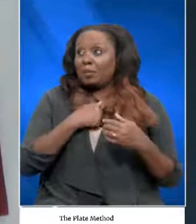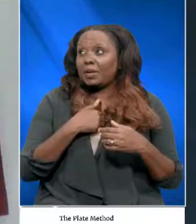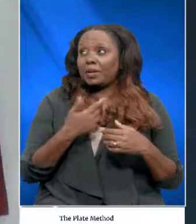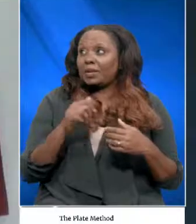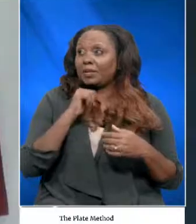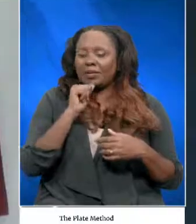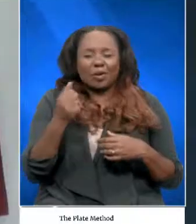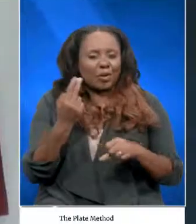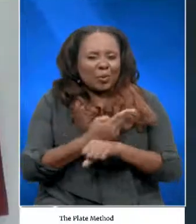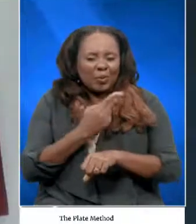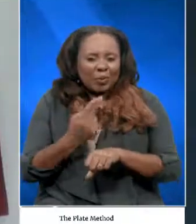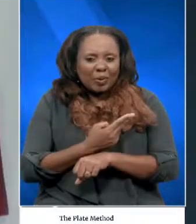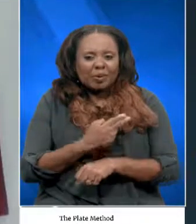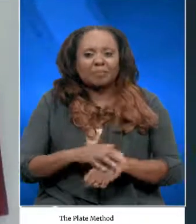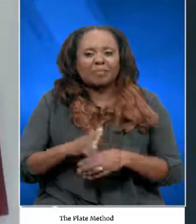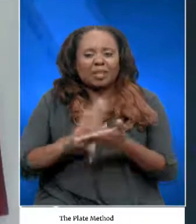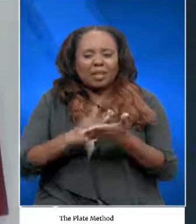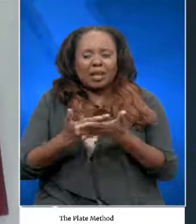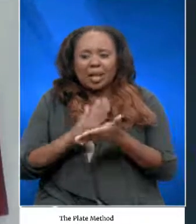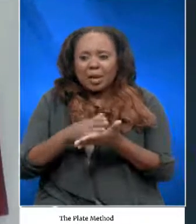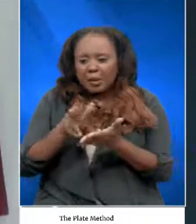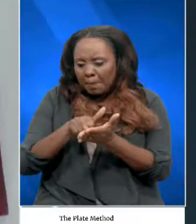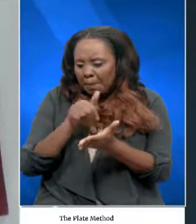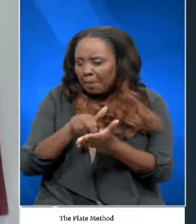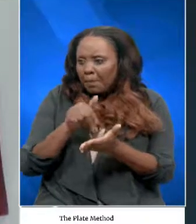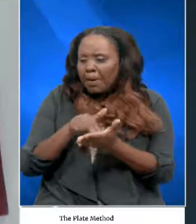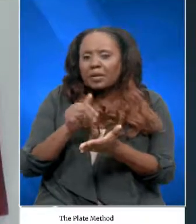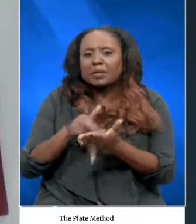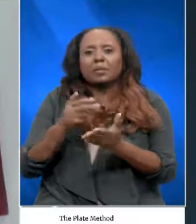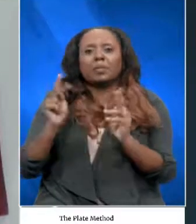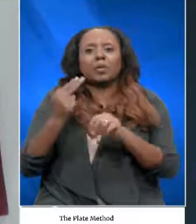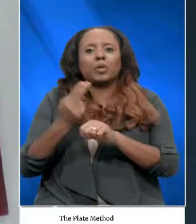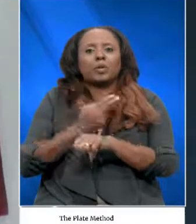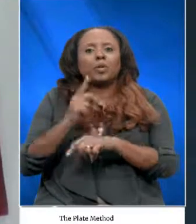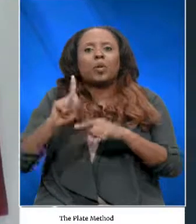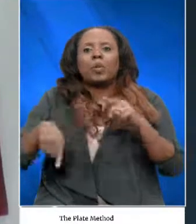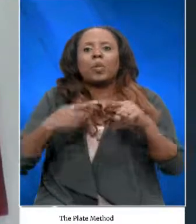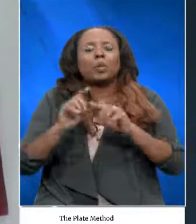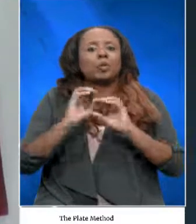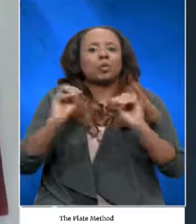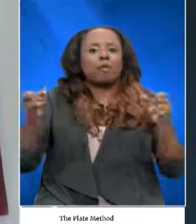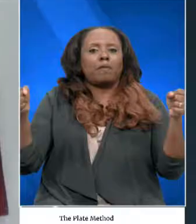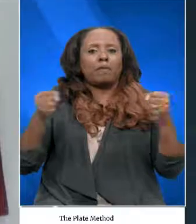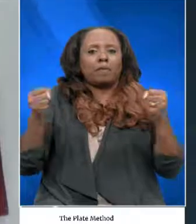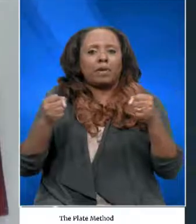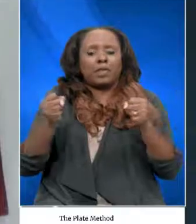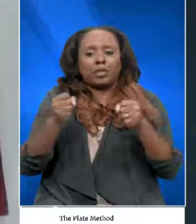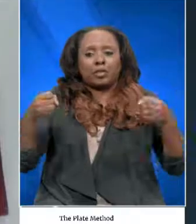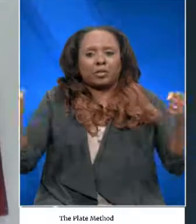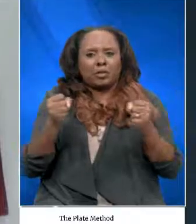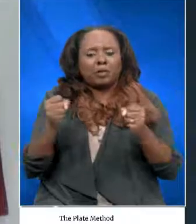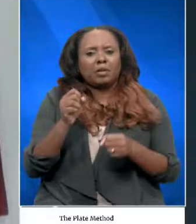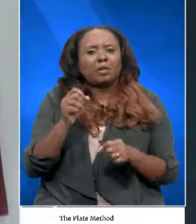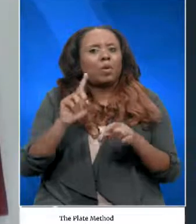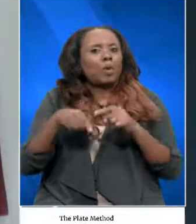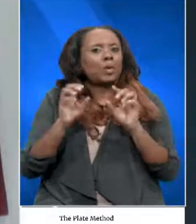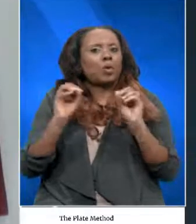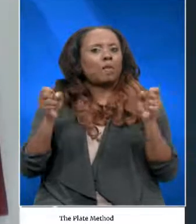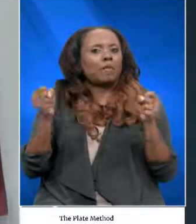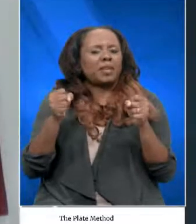butter was quite popular when we didn't have fridges. Yeah. But now we have fridges, so we need to